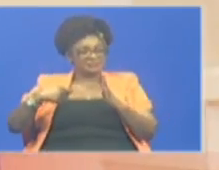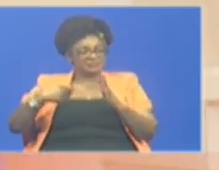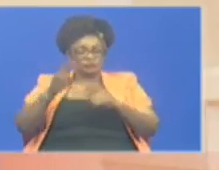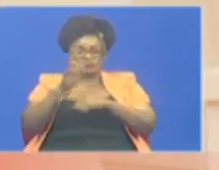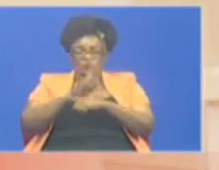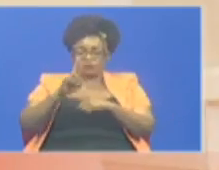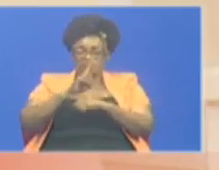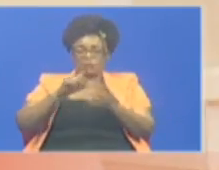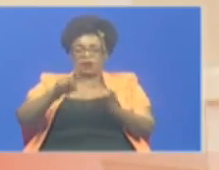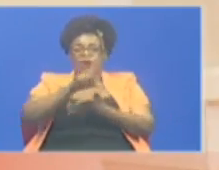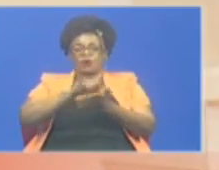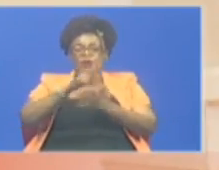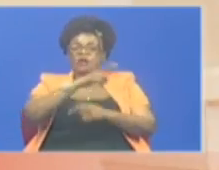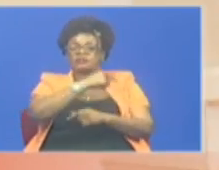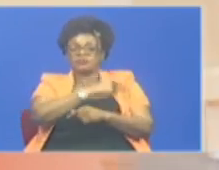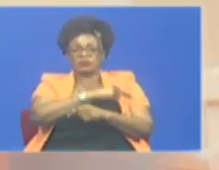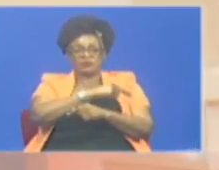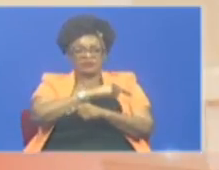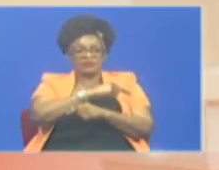local hospitals.